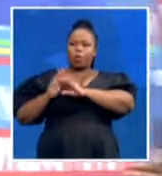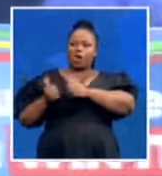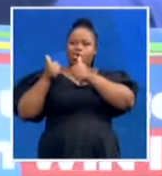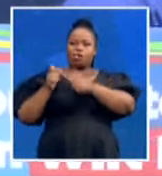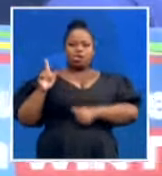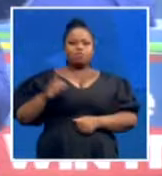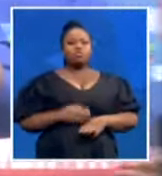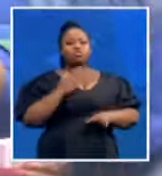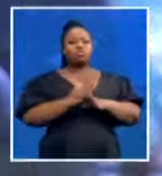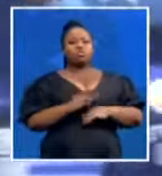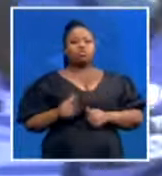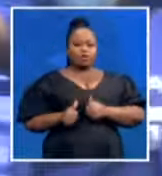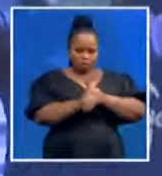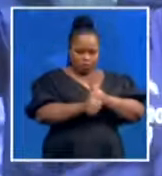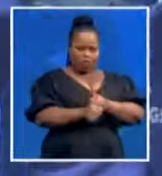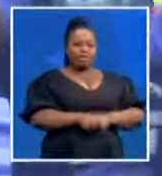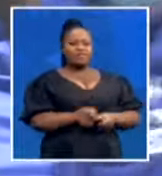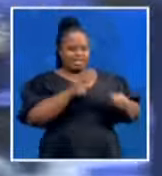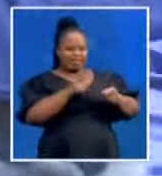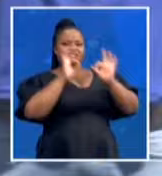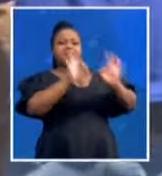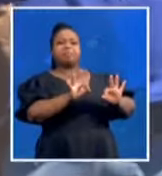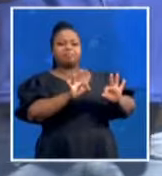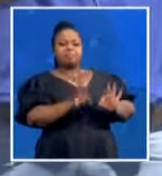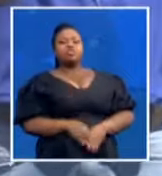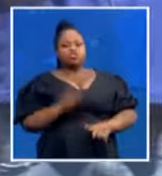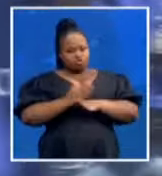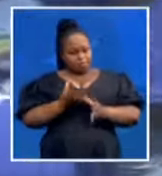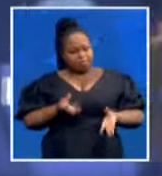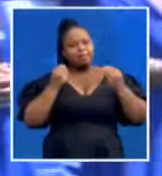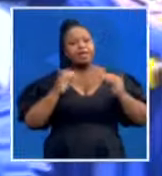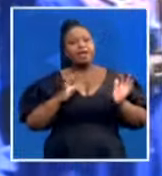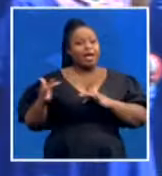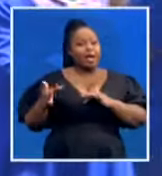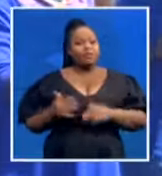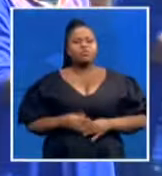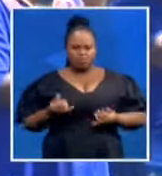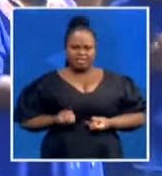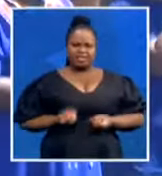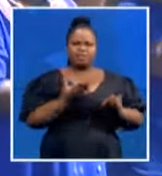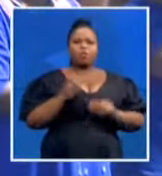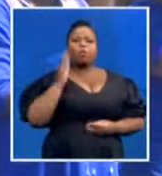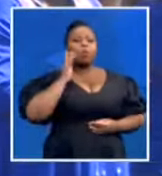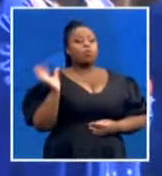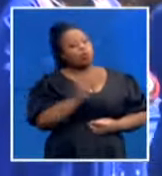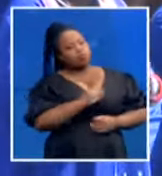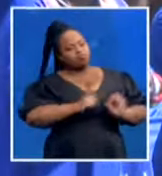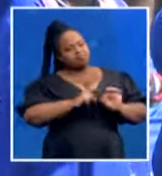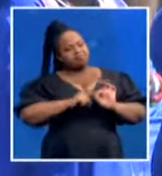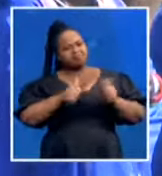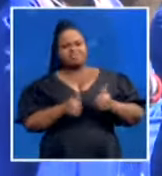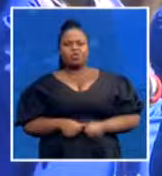clean government. Jobs will only be awarded with everyone who qualifies, not based on the color of your